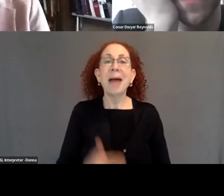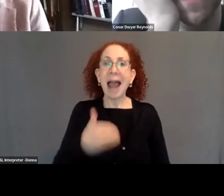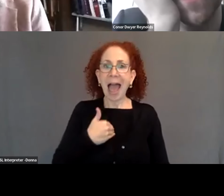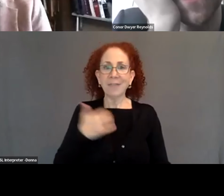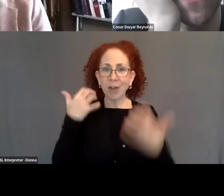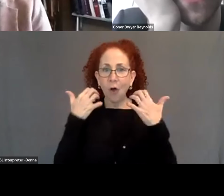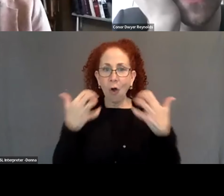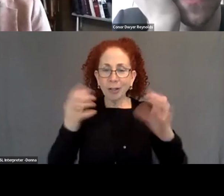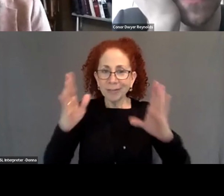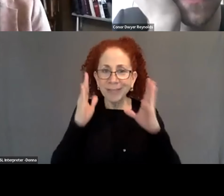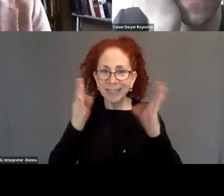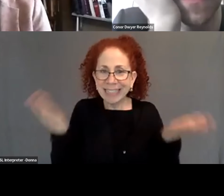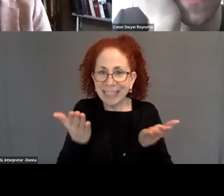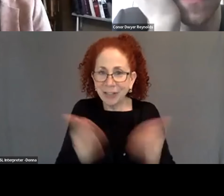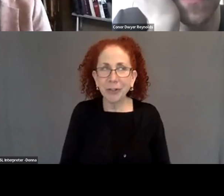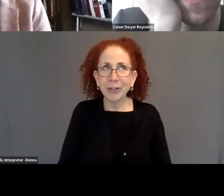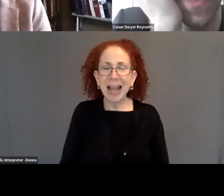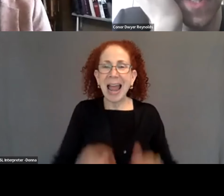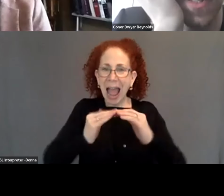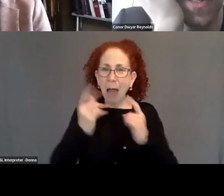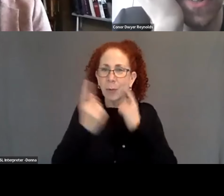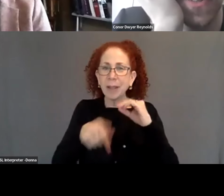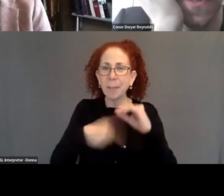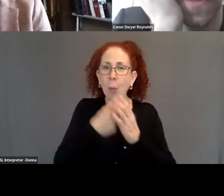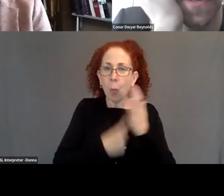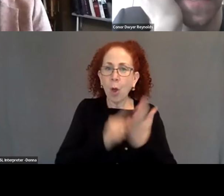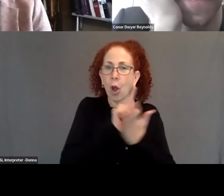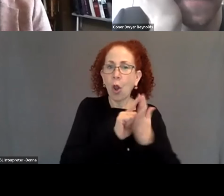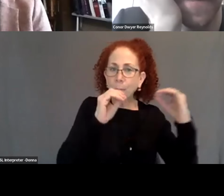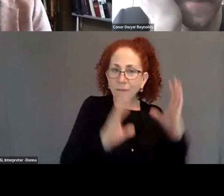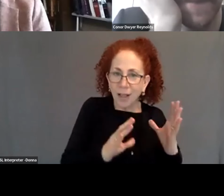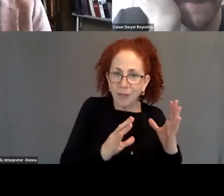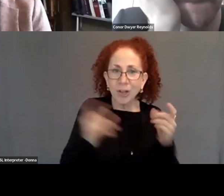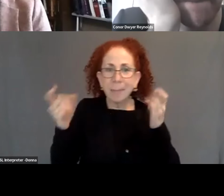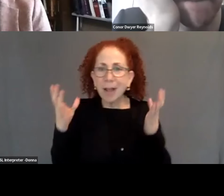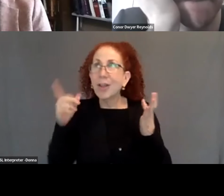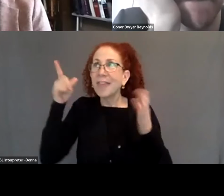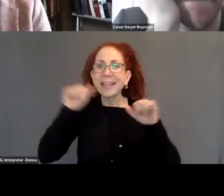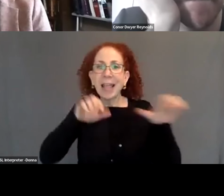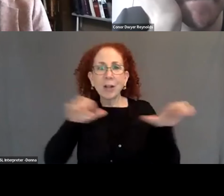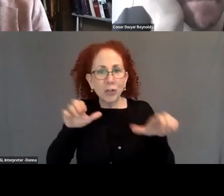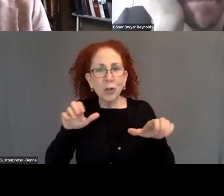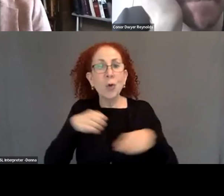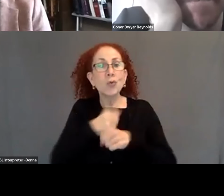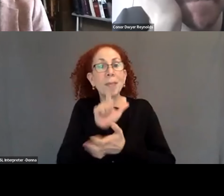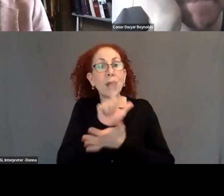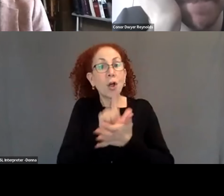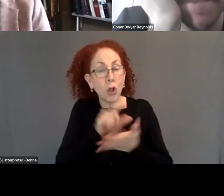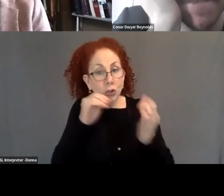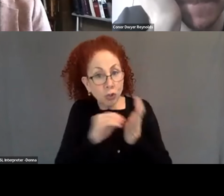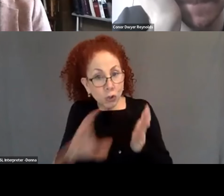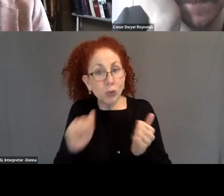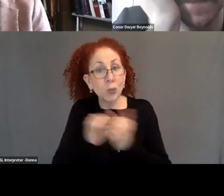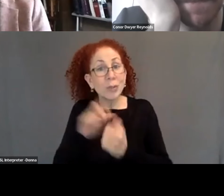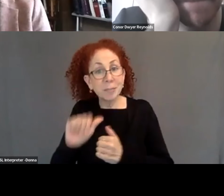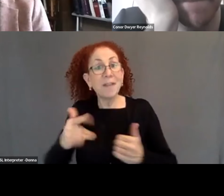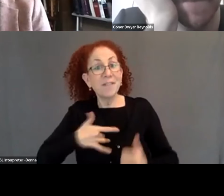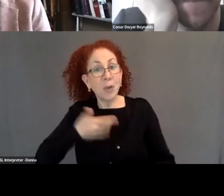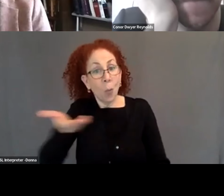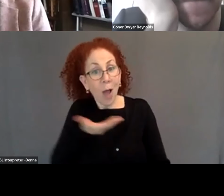of how do we think about what law professors and administrators can do to make law students with disabilities feel welcome.